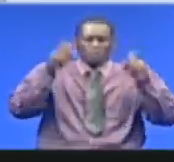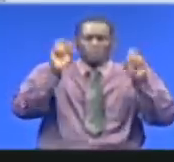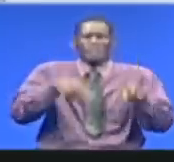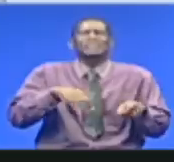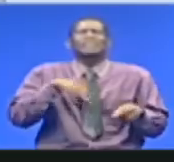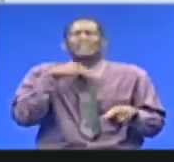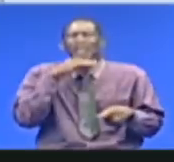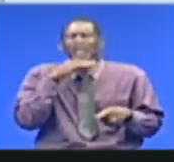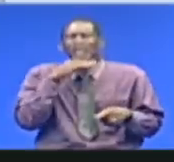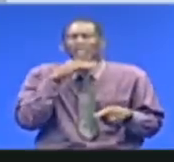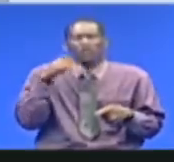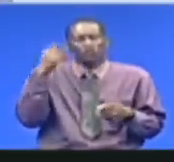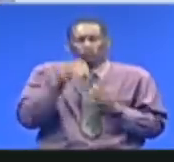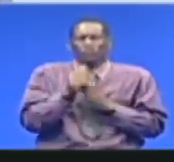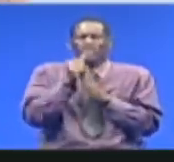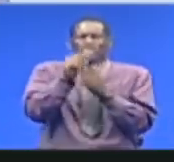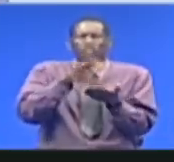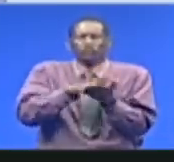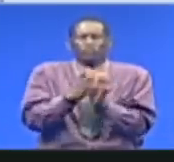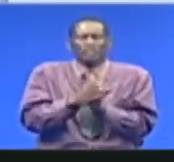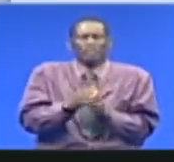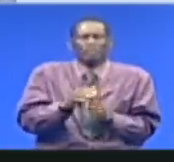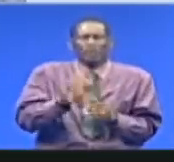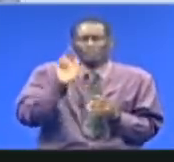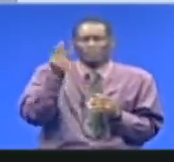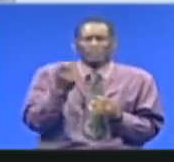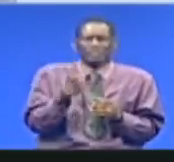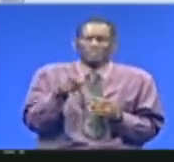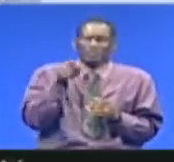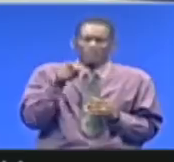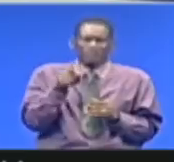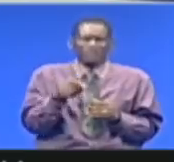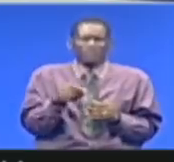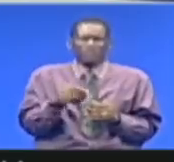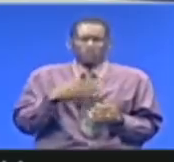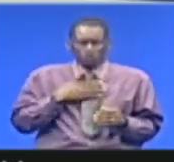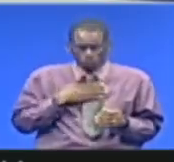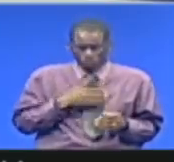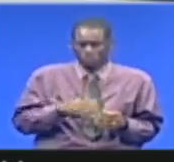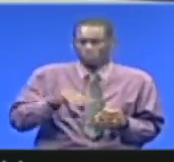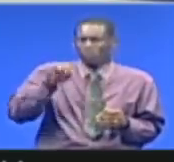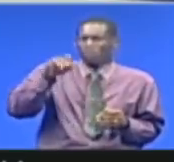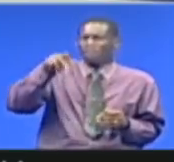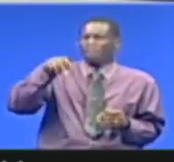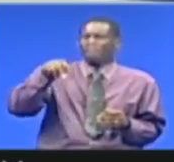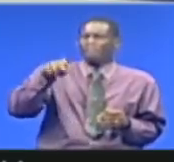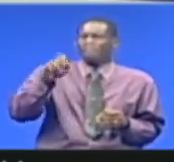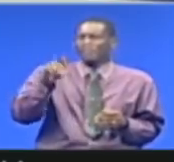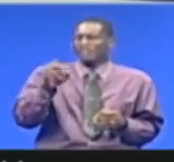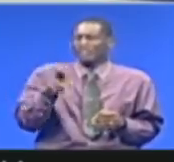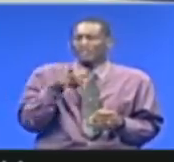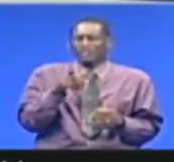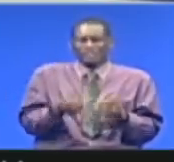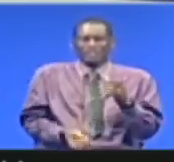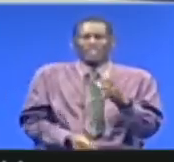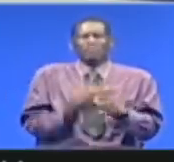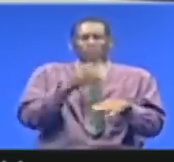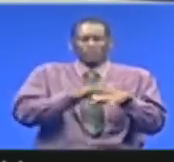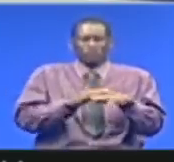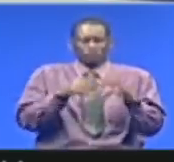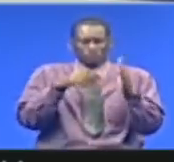for a leader to become in office? That really mentality. Honorable Mathuki, it's raising a fair point that it's time people